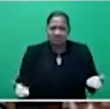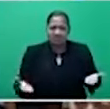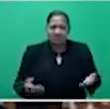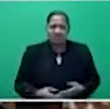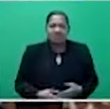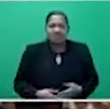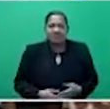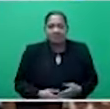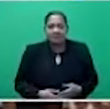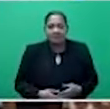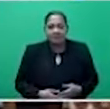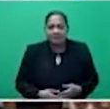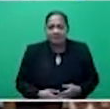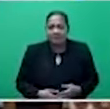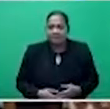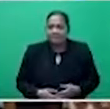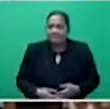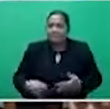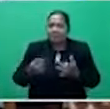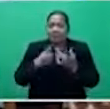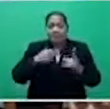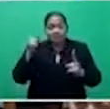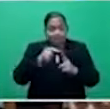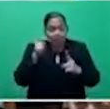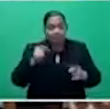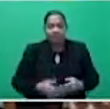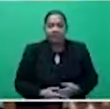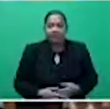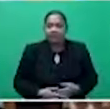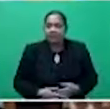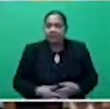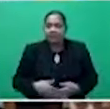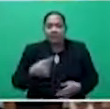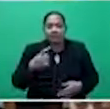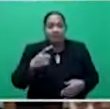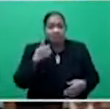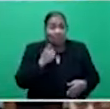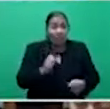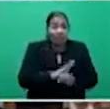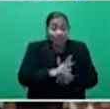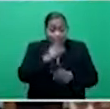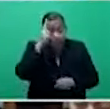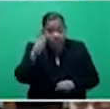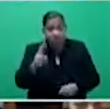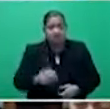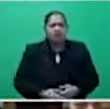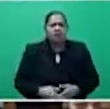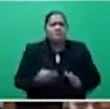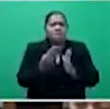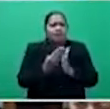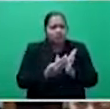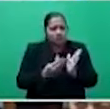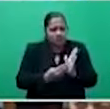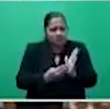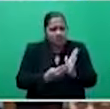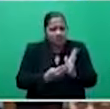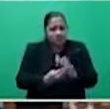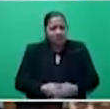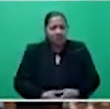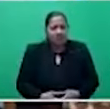the other point that I will also wish to make, sir, is that the budget does not in any